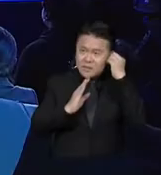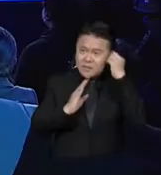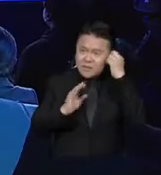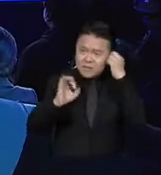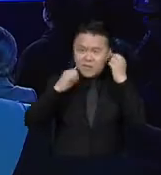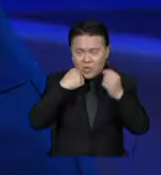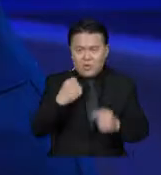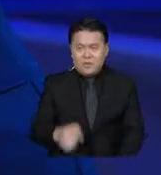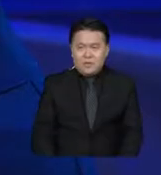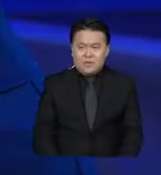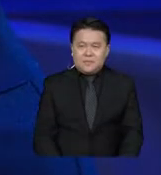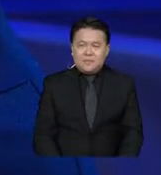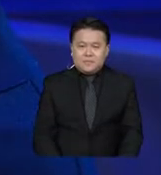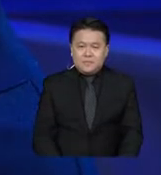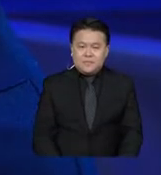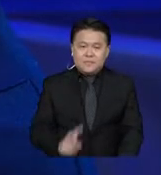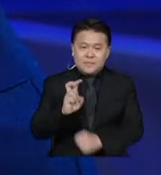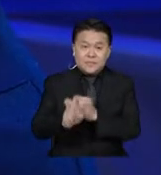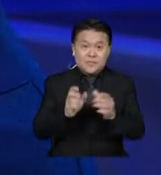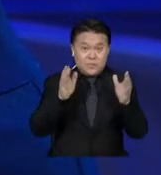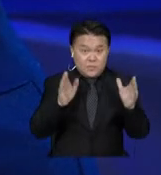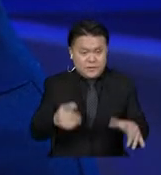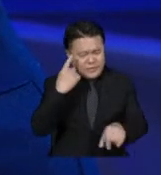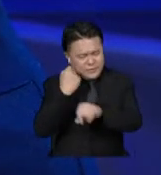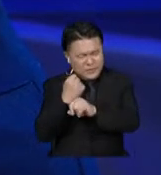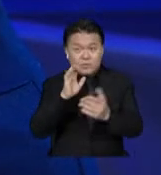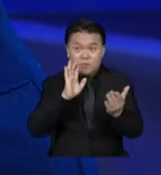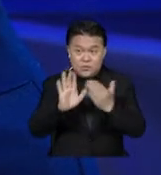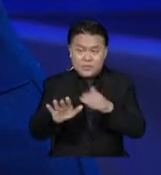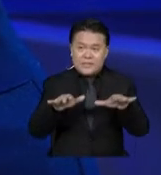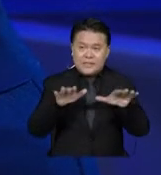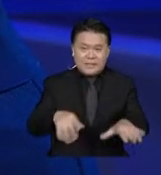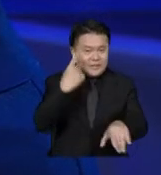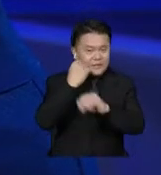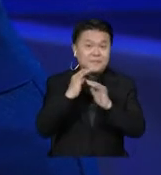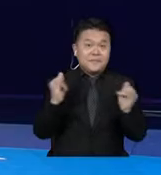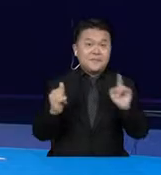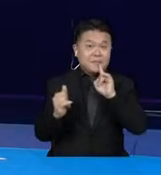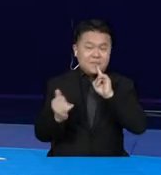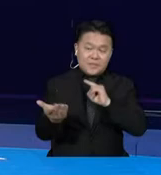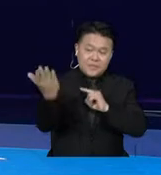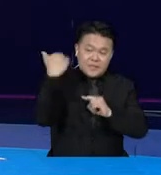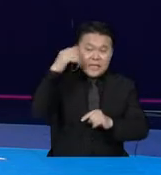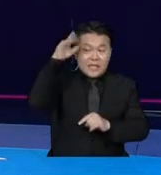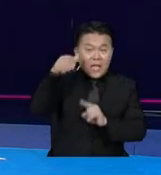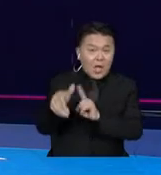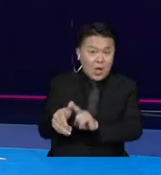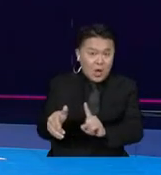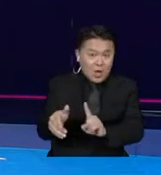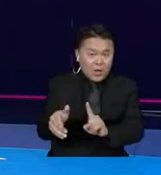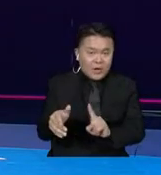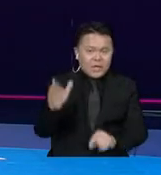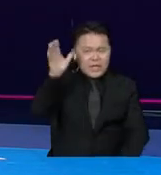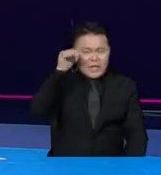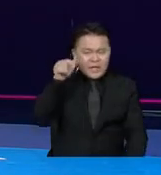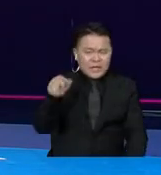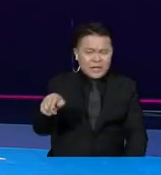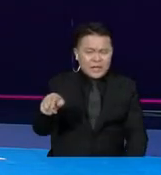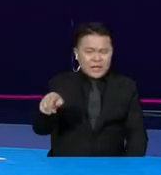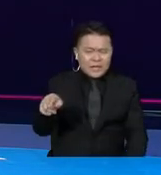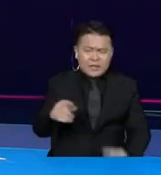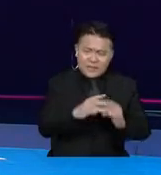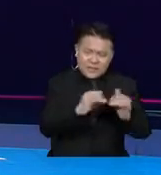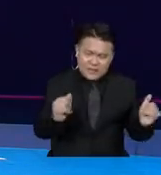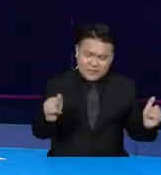of research, we know what Oreo was doing is something very special about dogs that make them very human-like. All